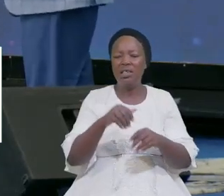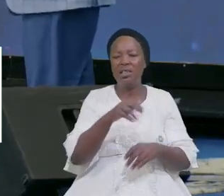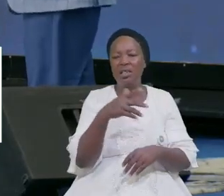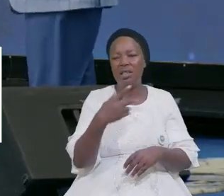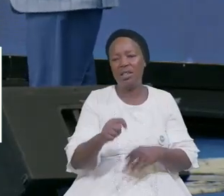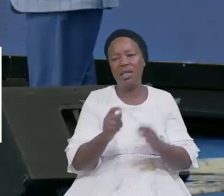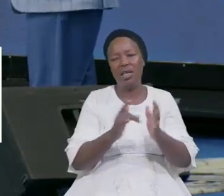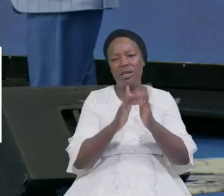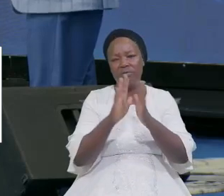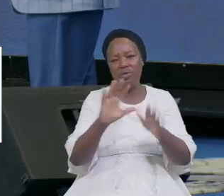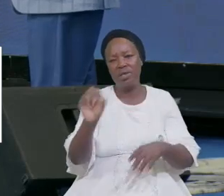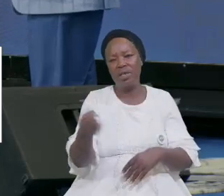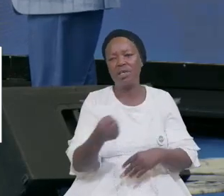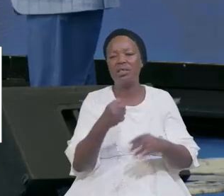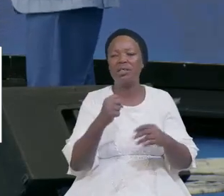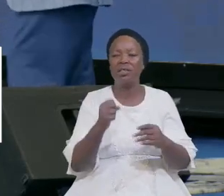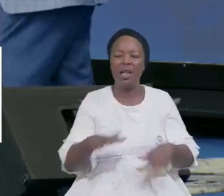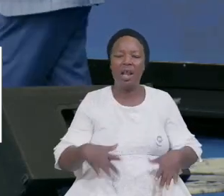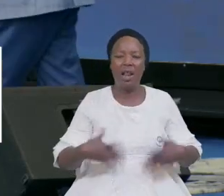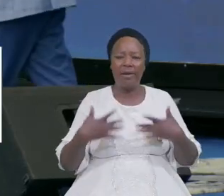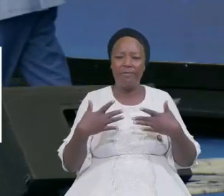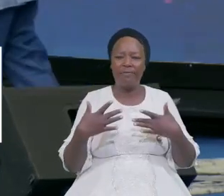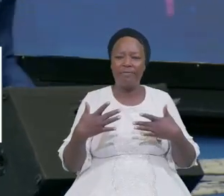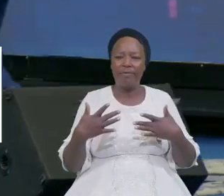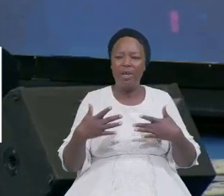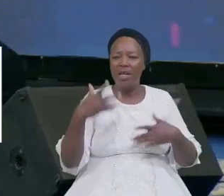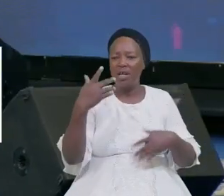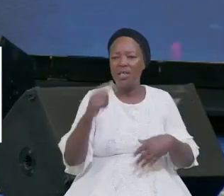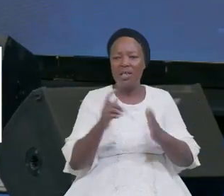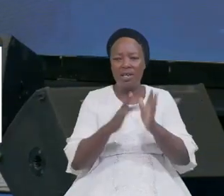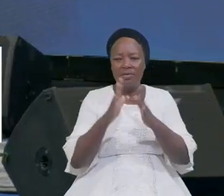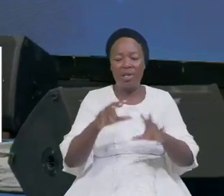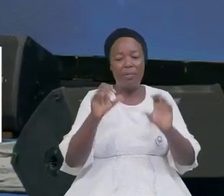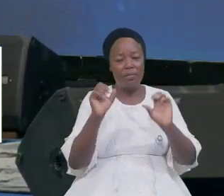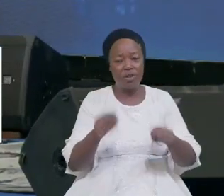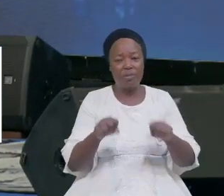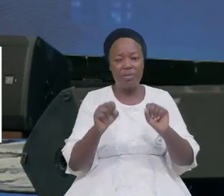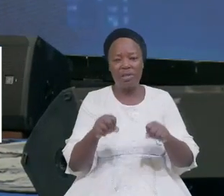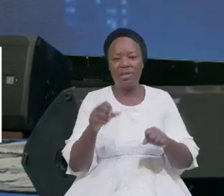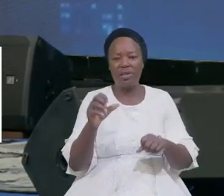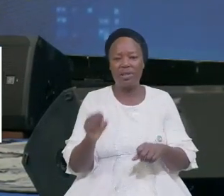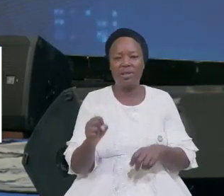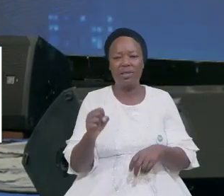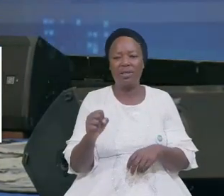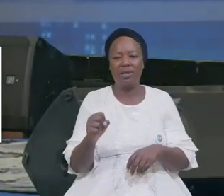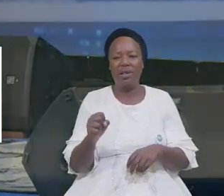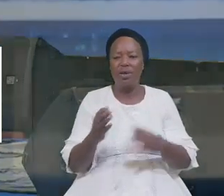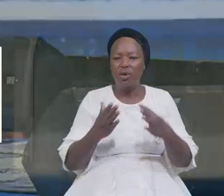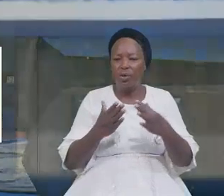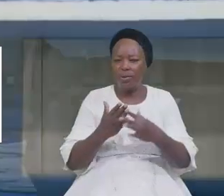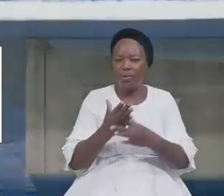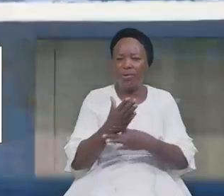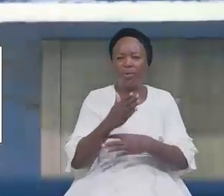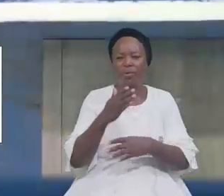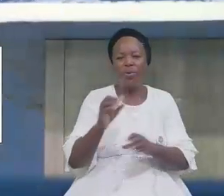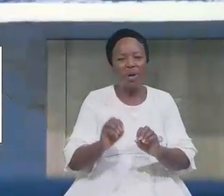Christian's life. The Christian's possibilities through